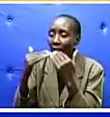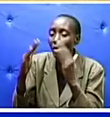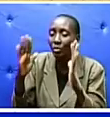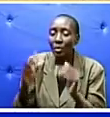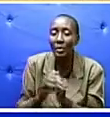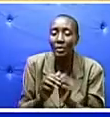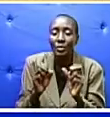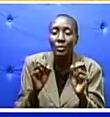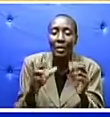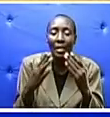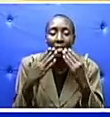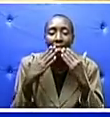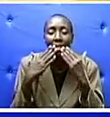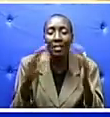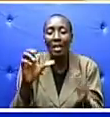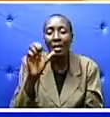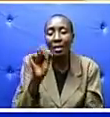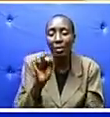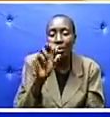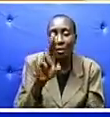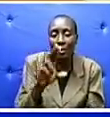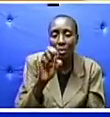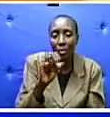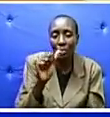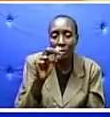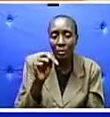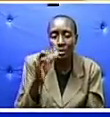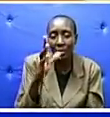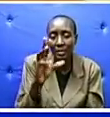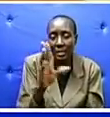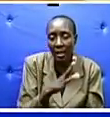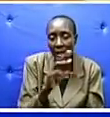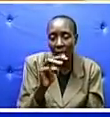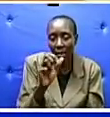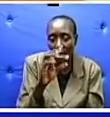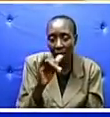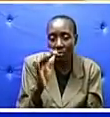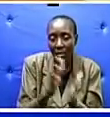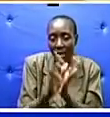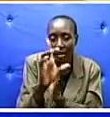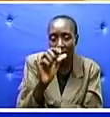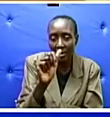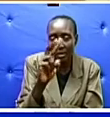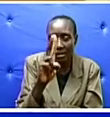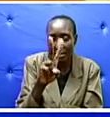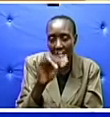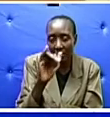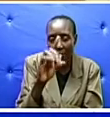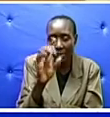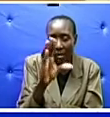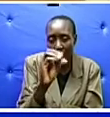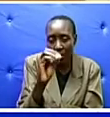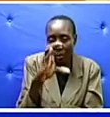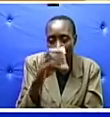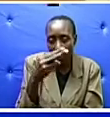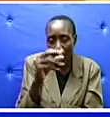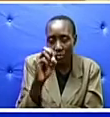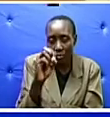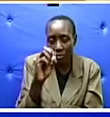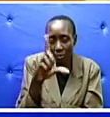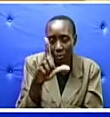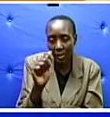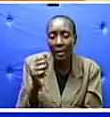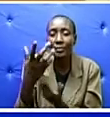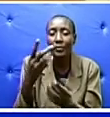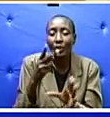you, Susan Mwirimu and David Ochola, for being part of this conversation. Thank you. We have come to the end of The Big